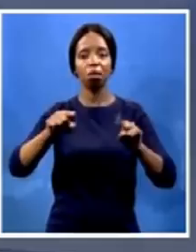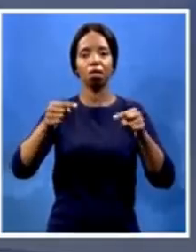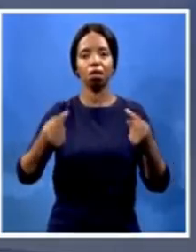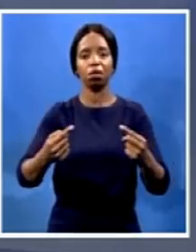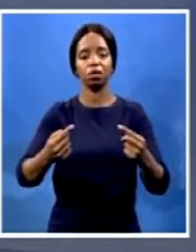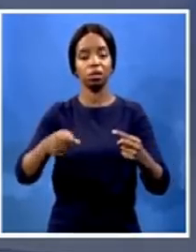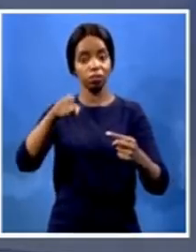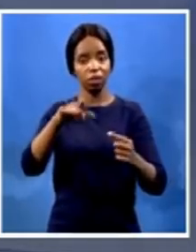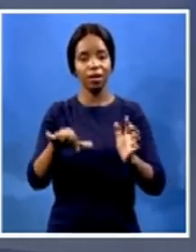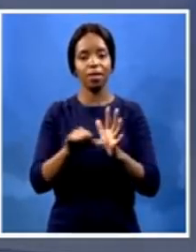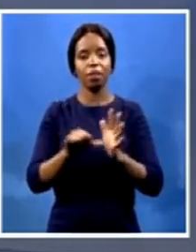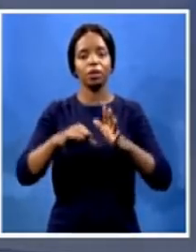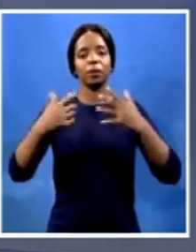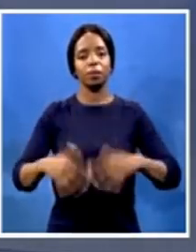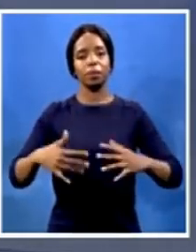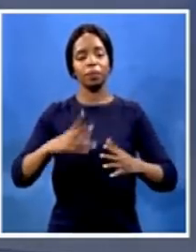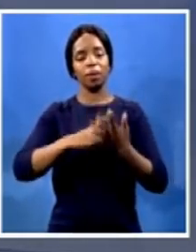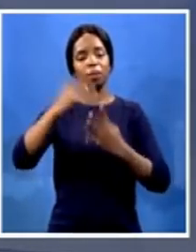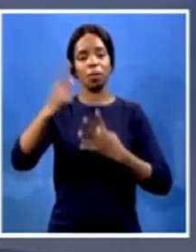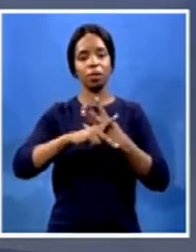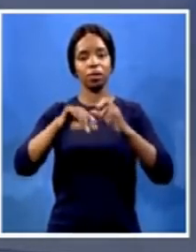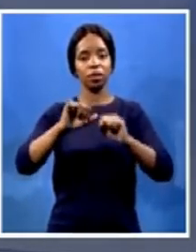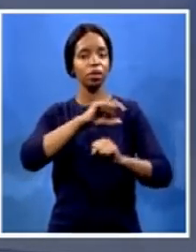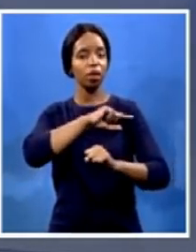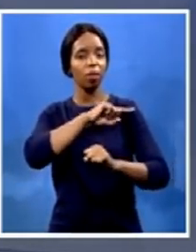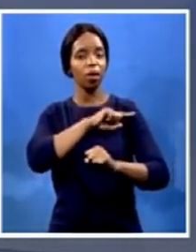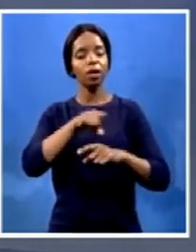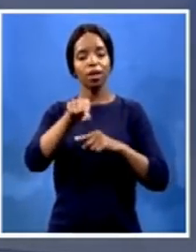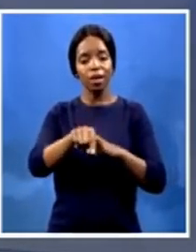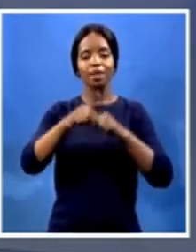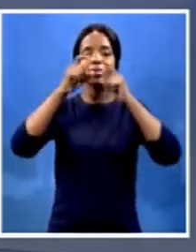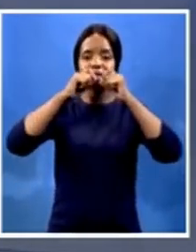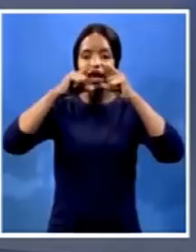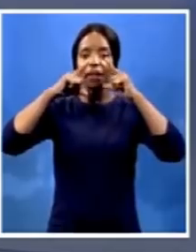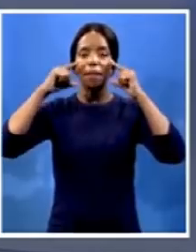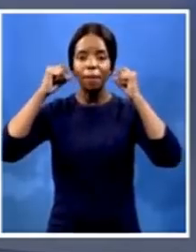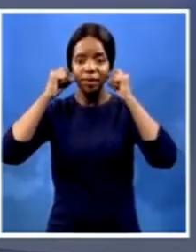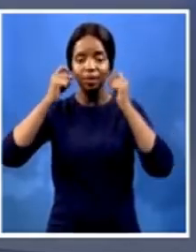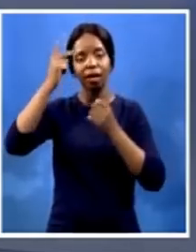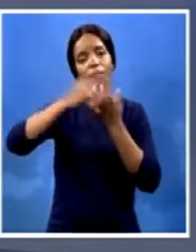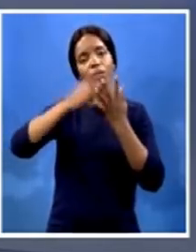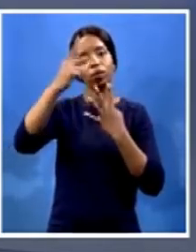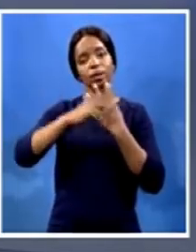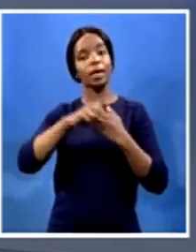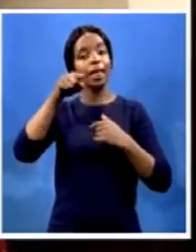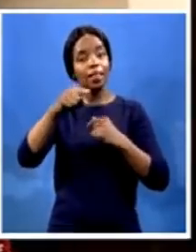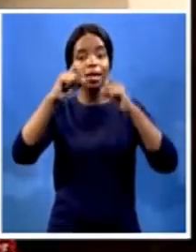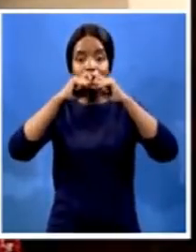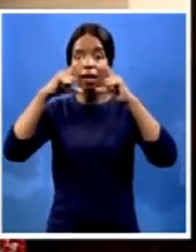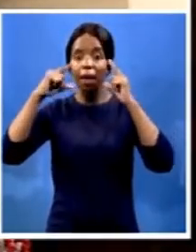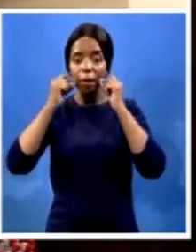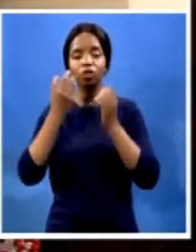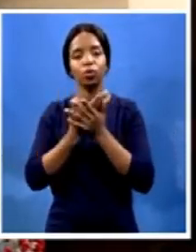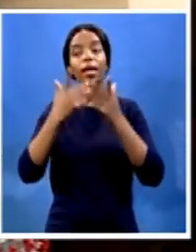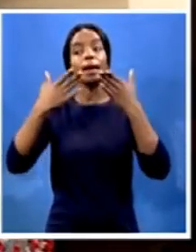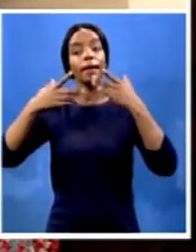this mask project, and this is the reusable face mask project. I understand Dr. Fehmeeda Moosa is